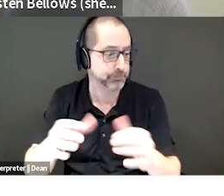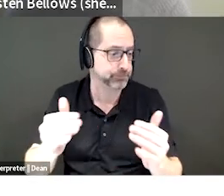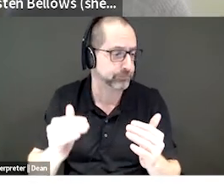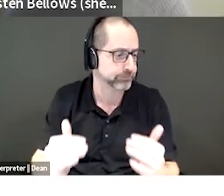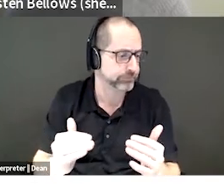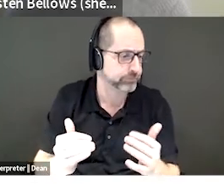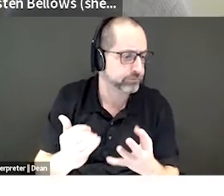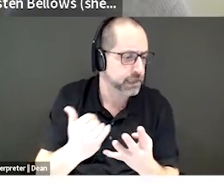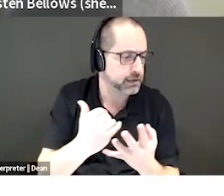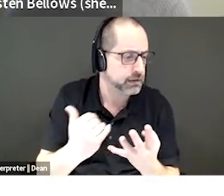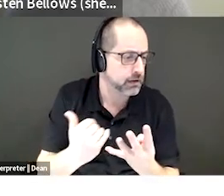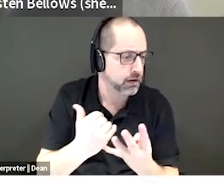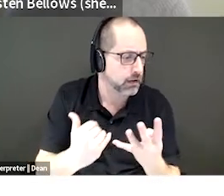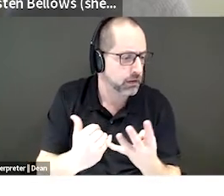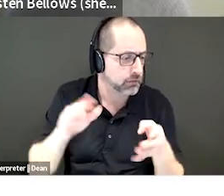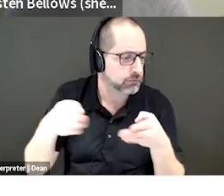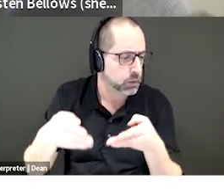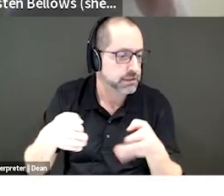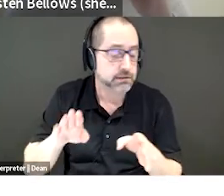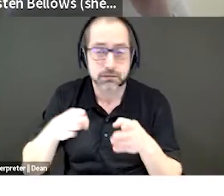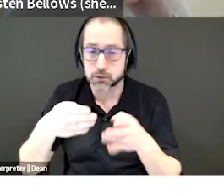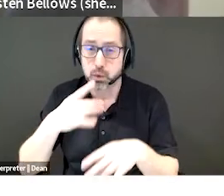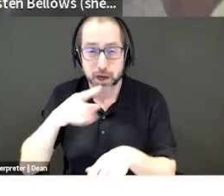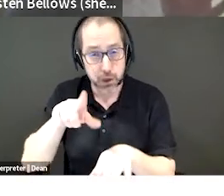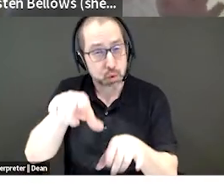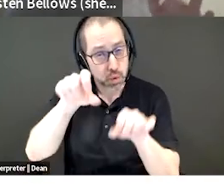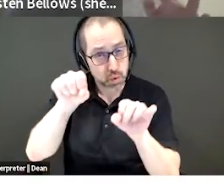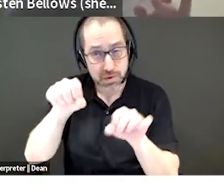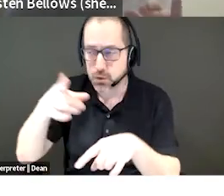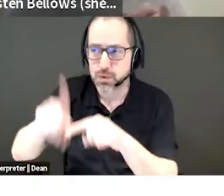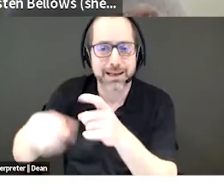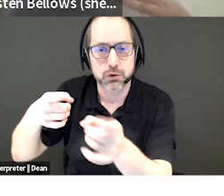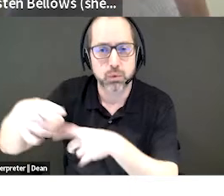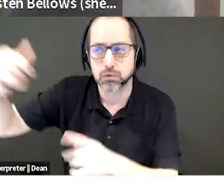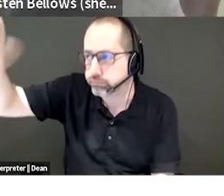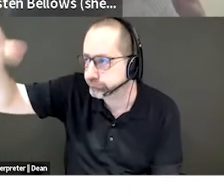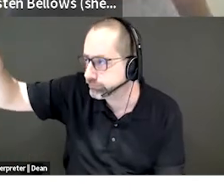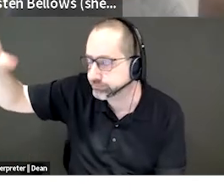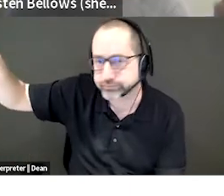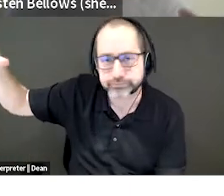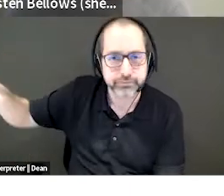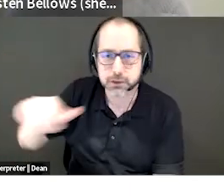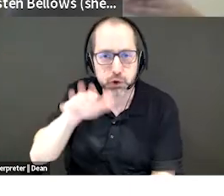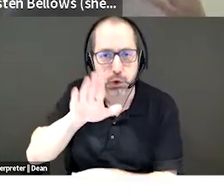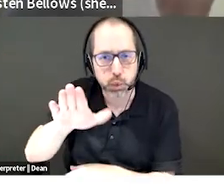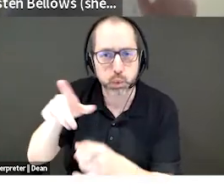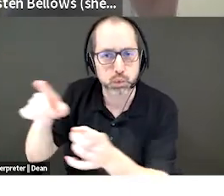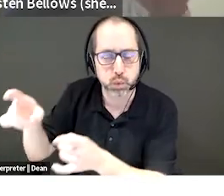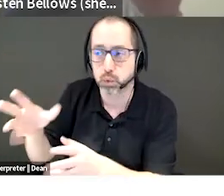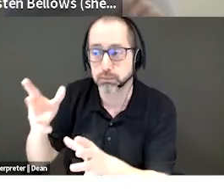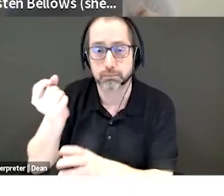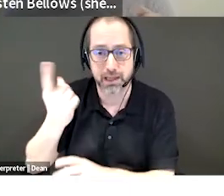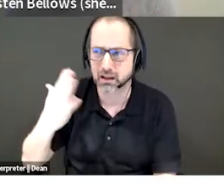can control. So we can spend a lot of time with the why me's.